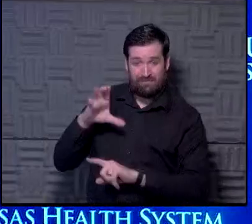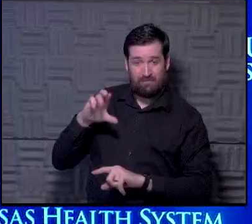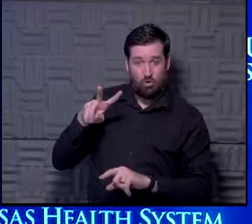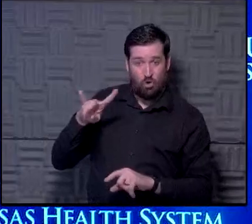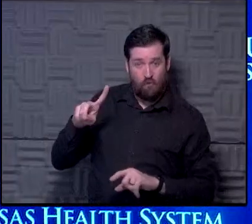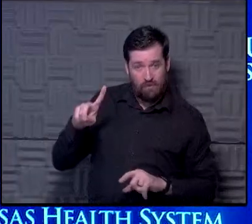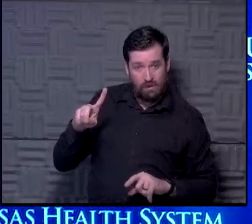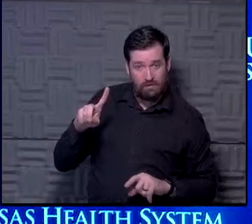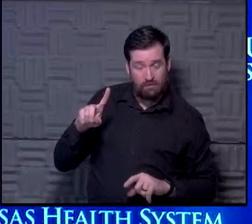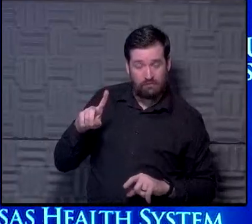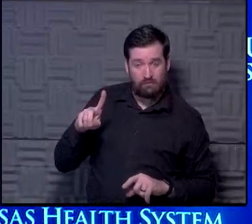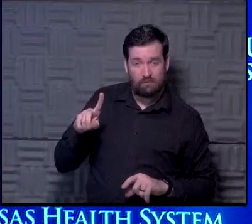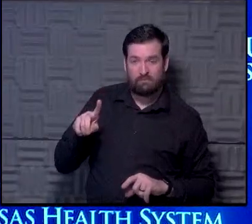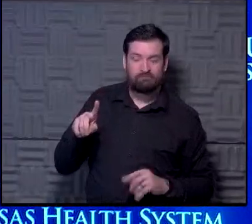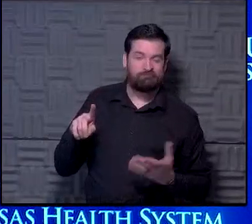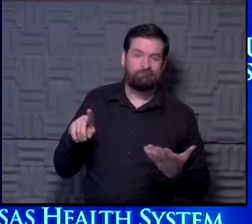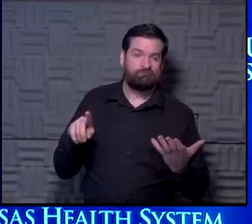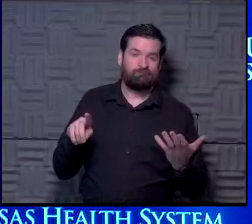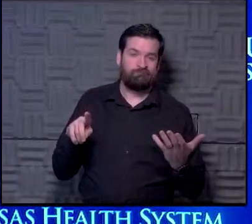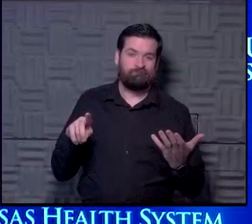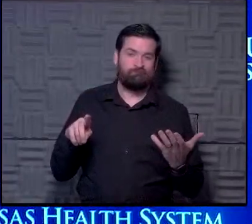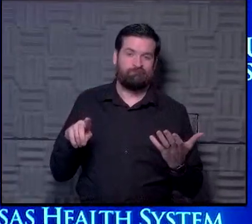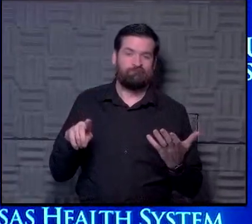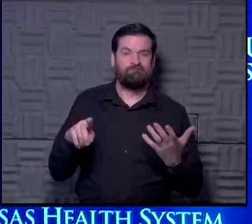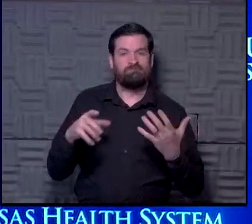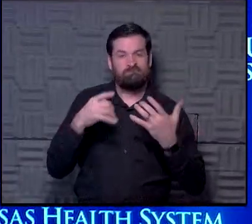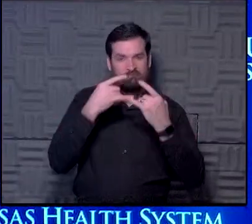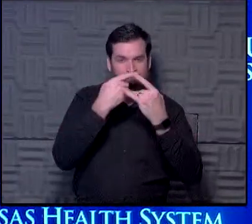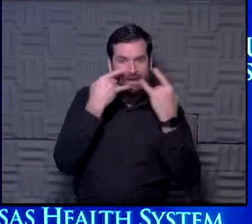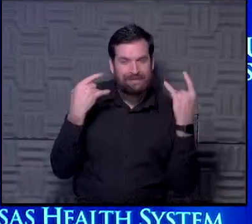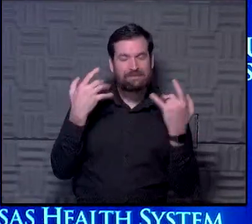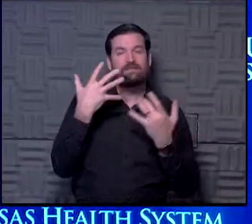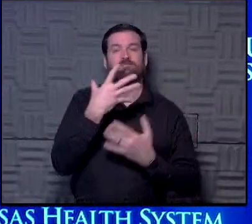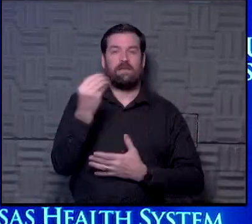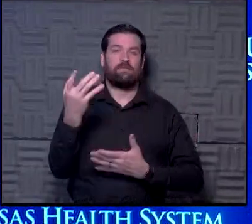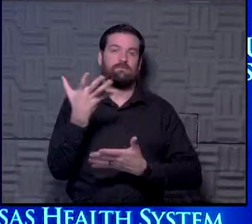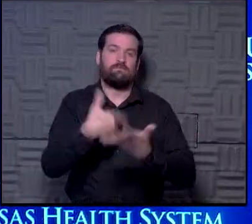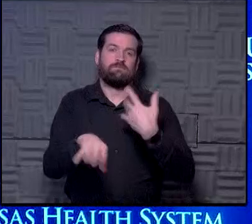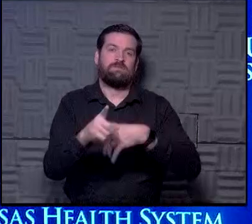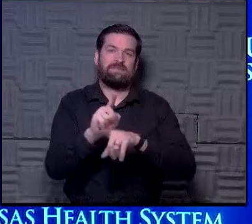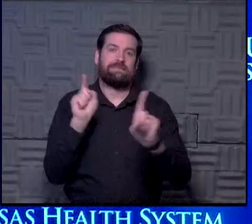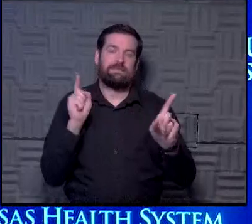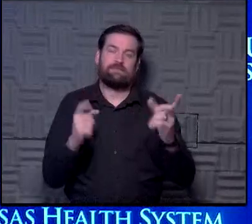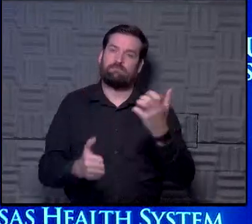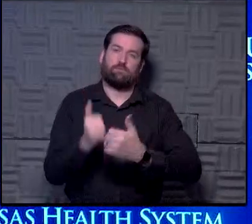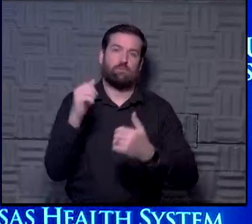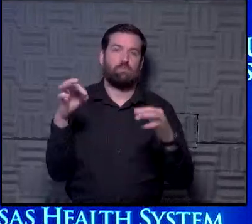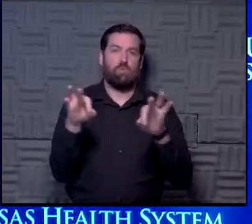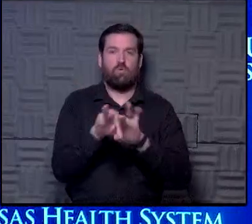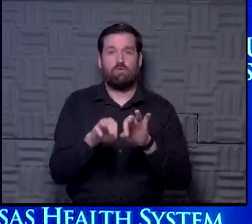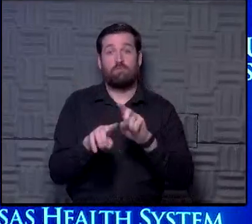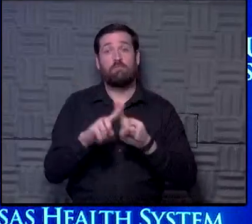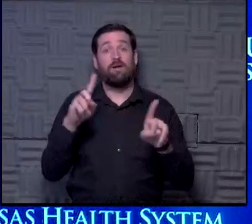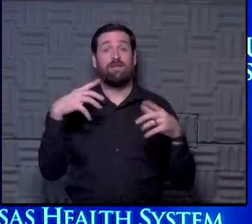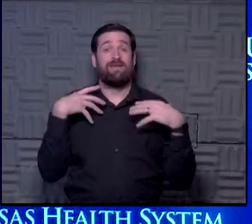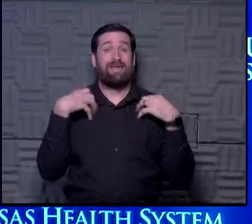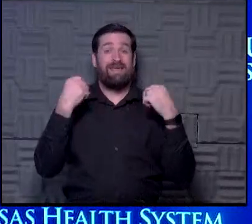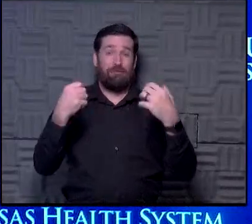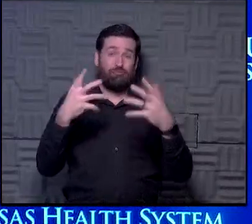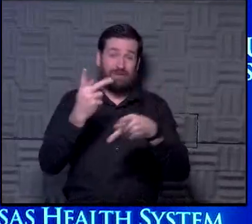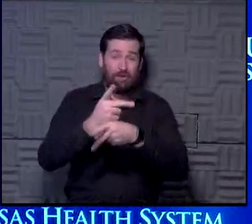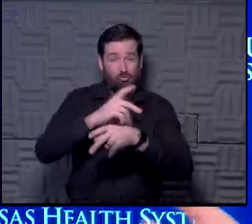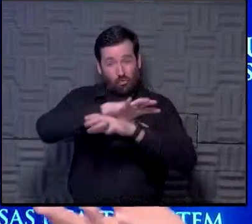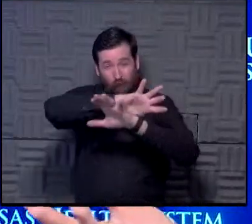alone, I would say nothing is going to replace masking and distancing as being important. But when you think about healthcare